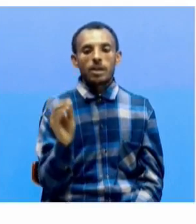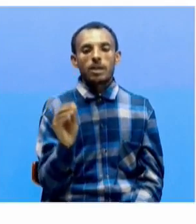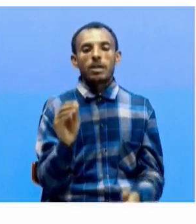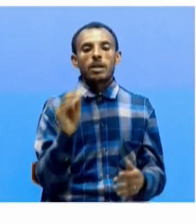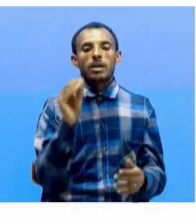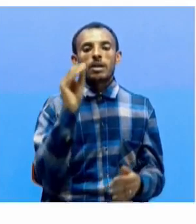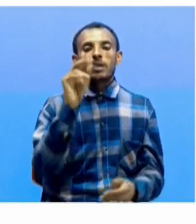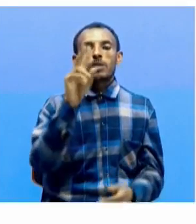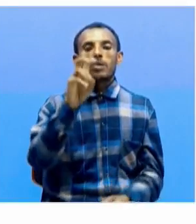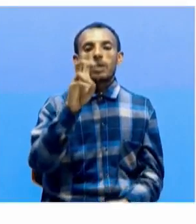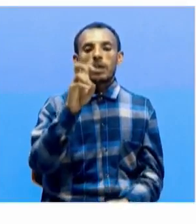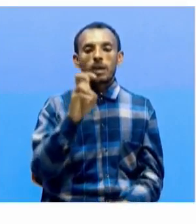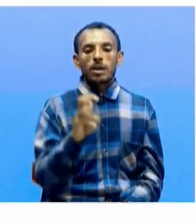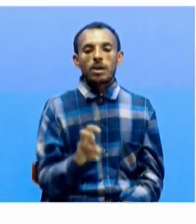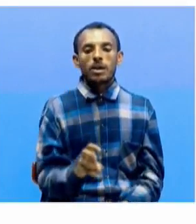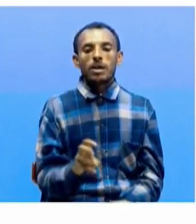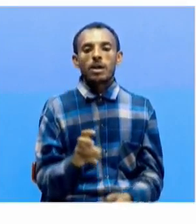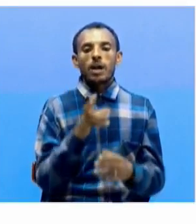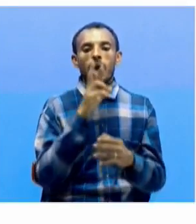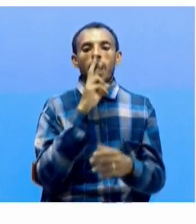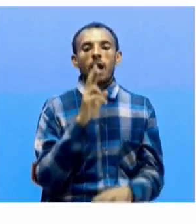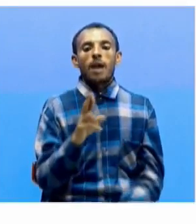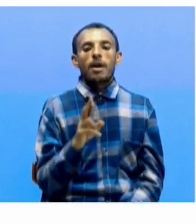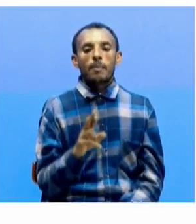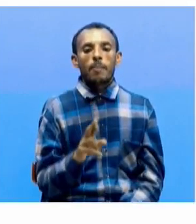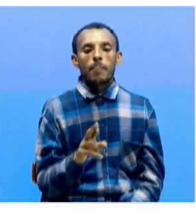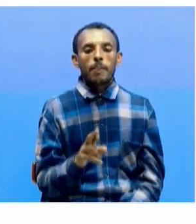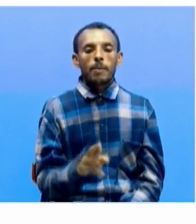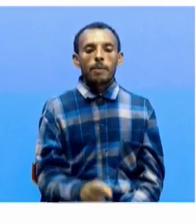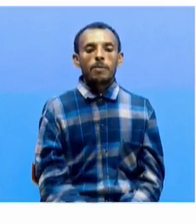20 are